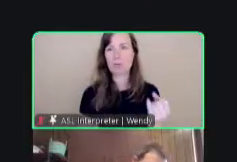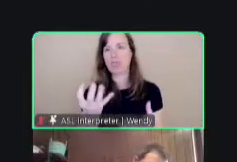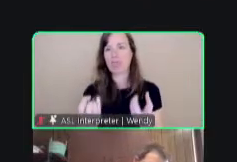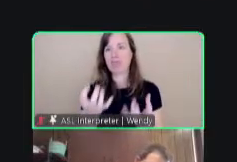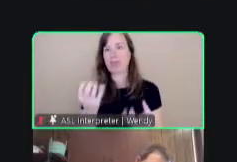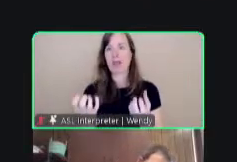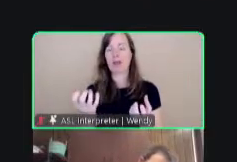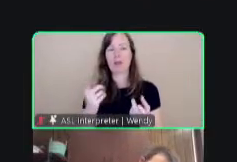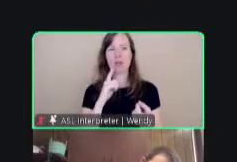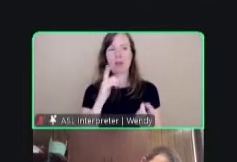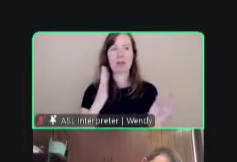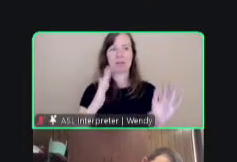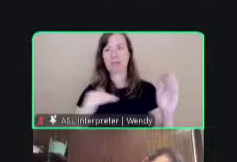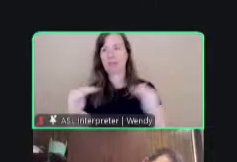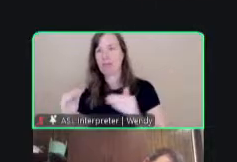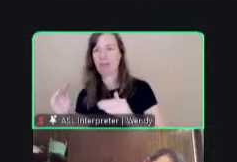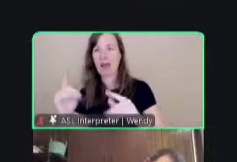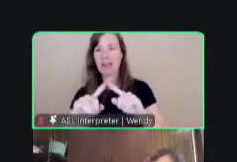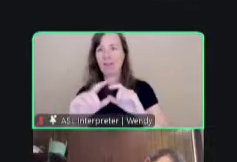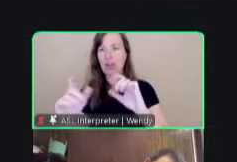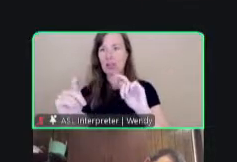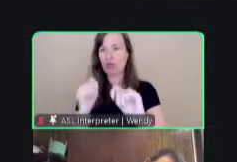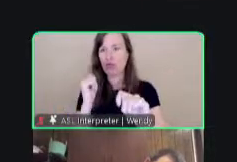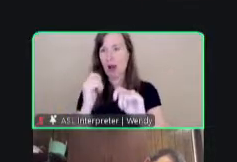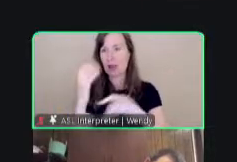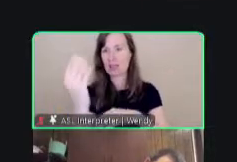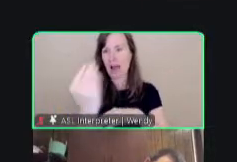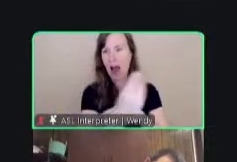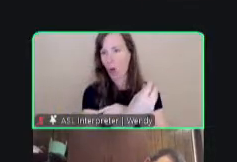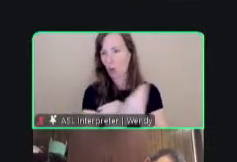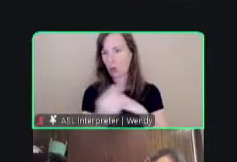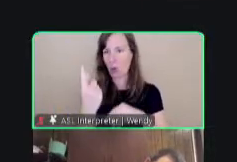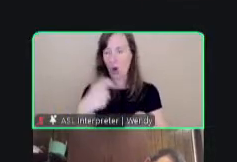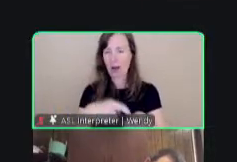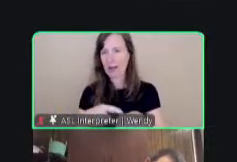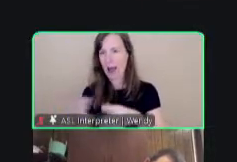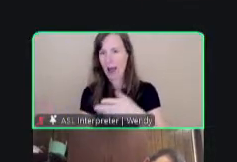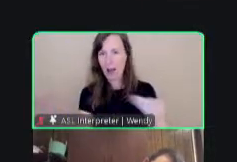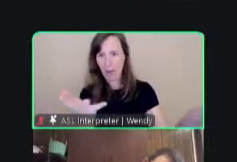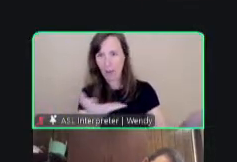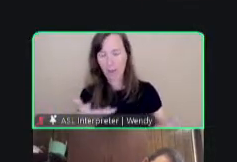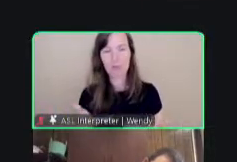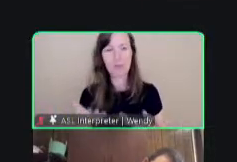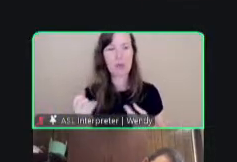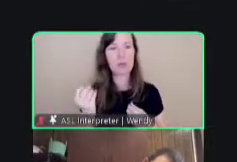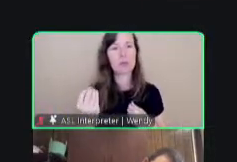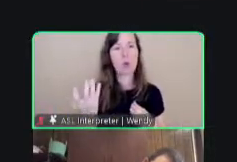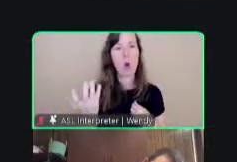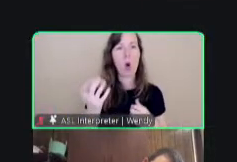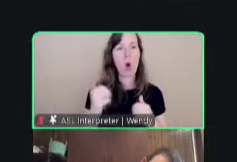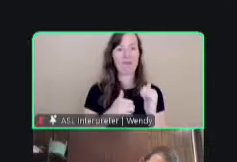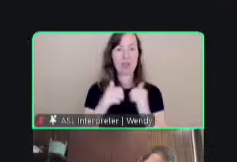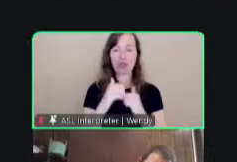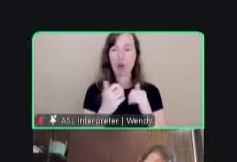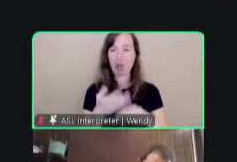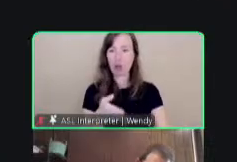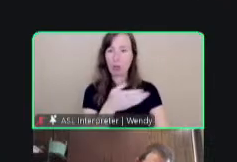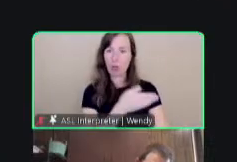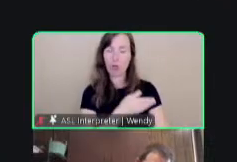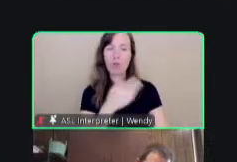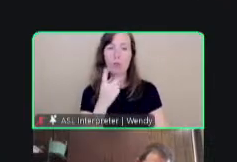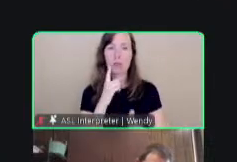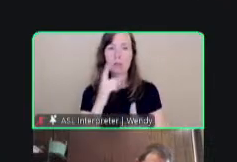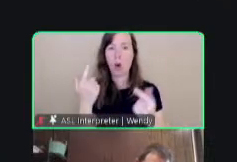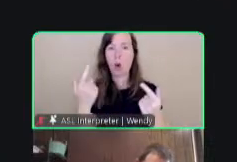trucks being out at a time. The infrastructure improvements largely are tied